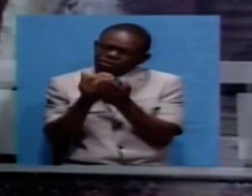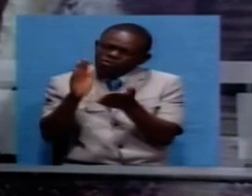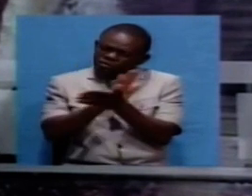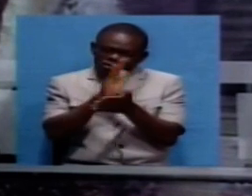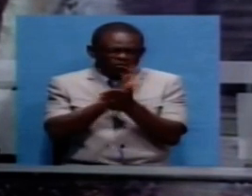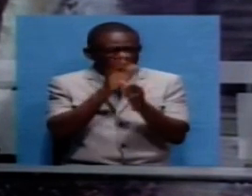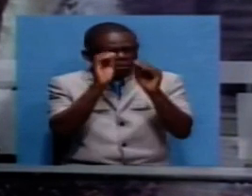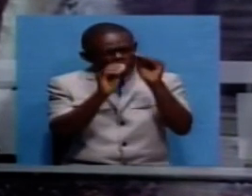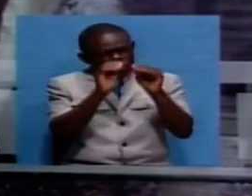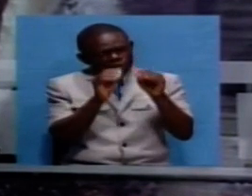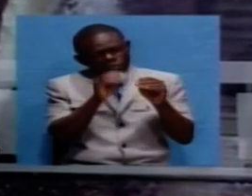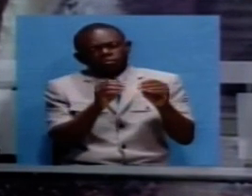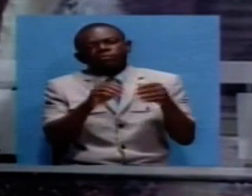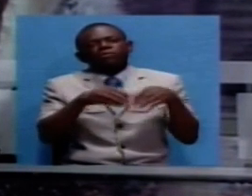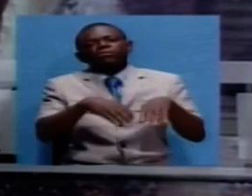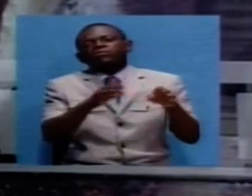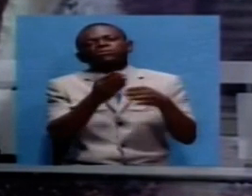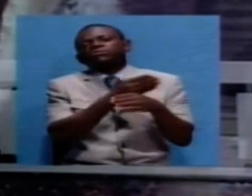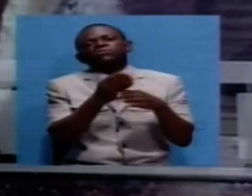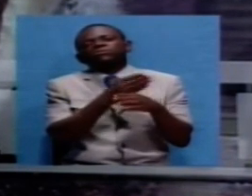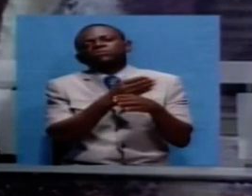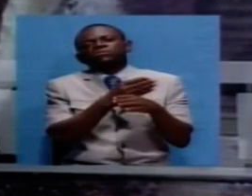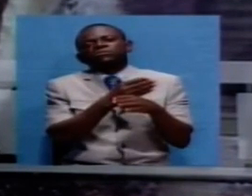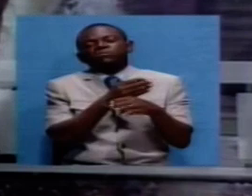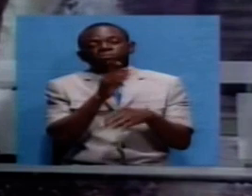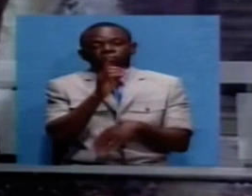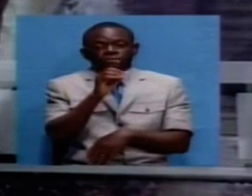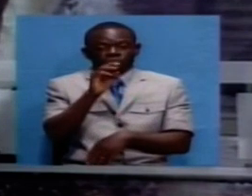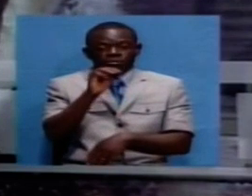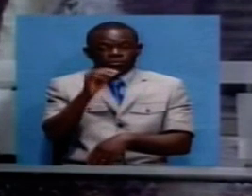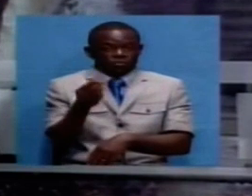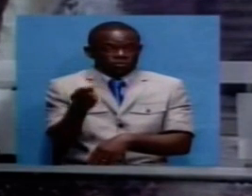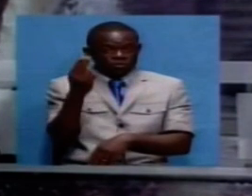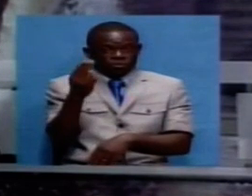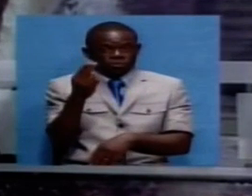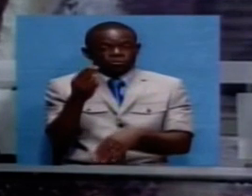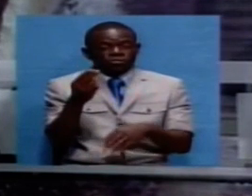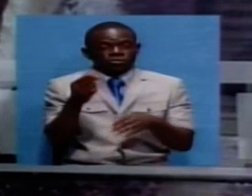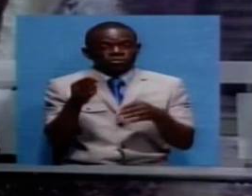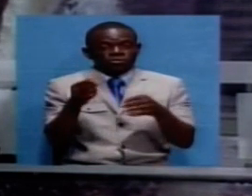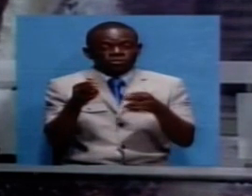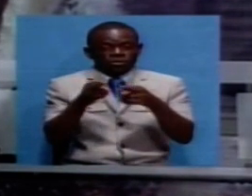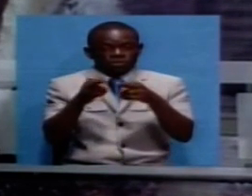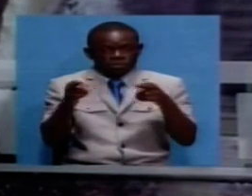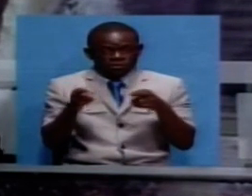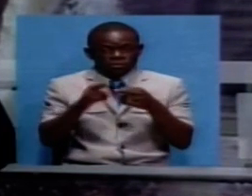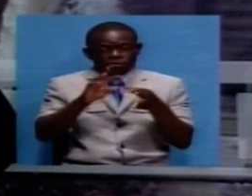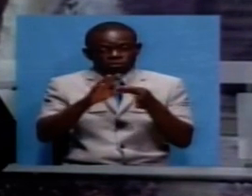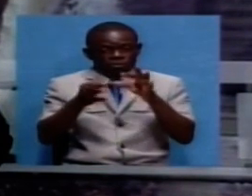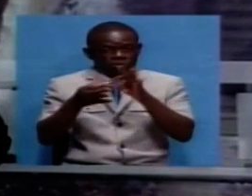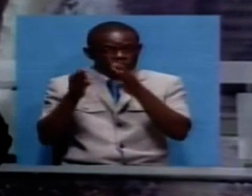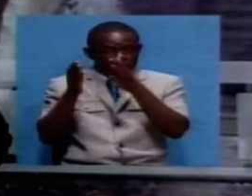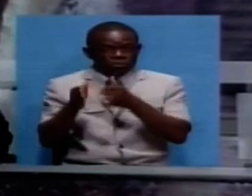resume business. And Disaster Management and Mitigation Unit DMMU Regional Coordinator Titus Ngandu says the process